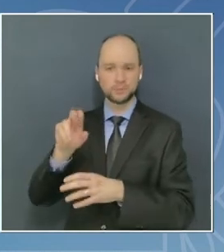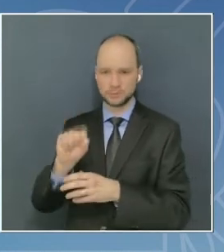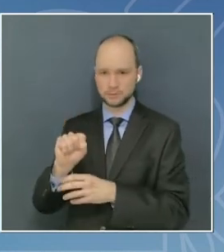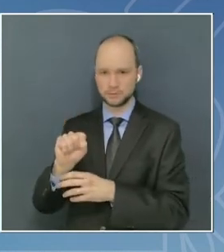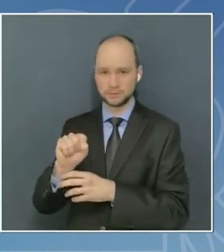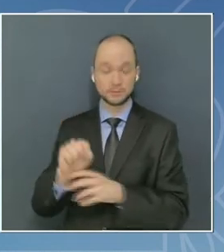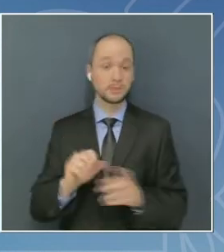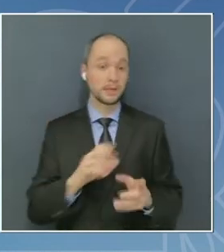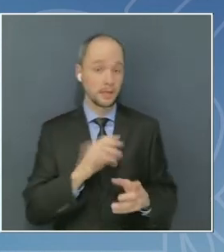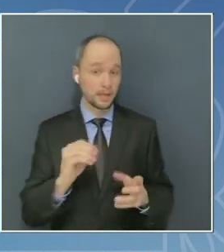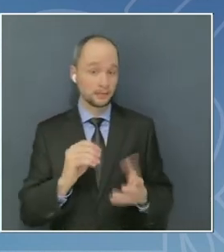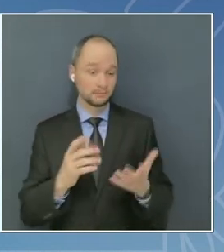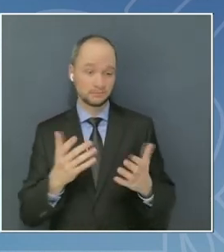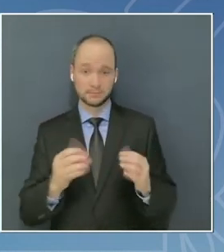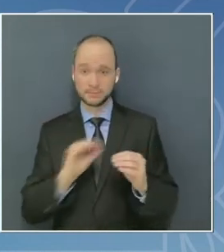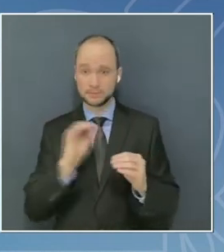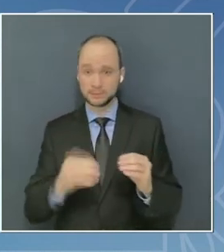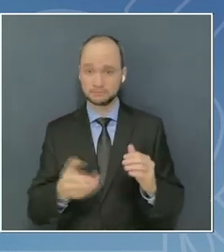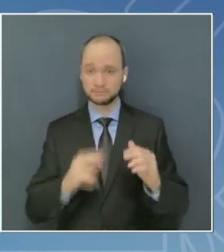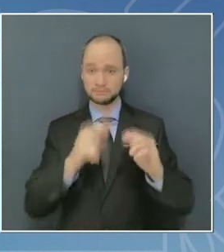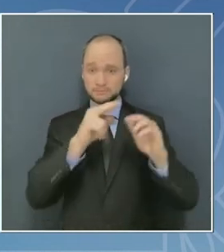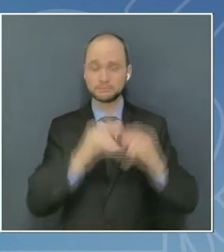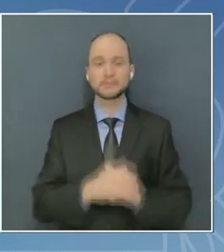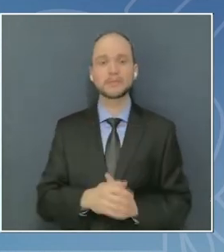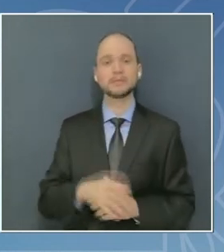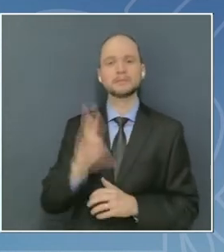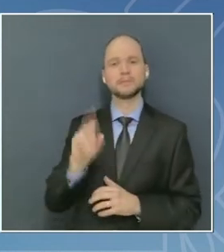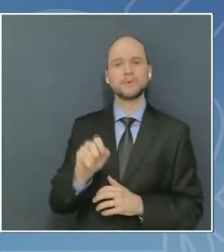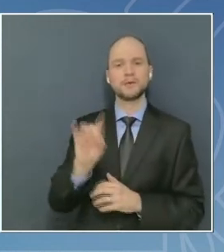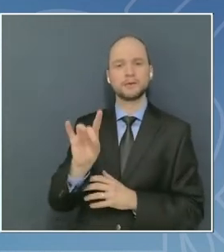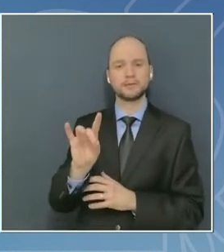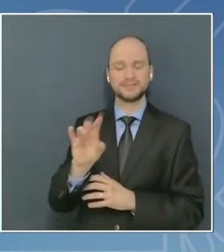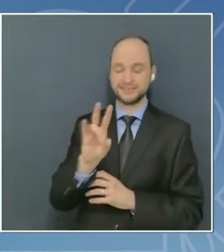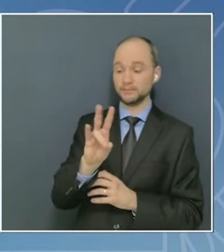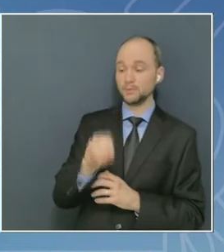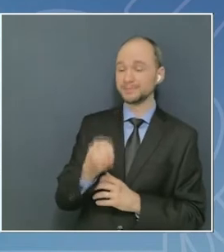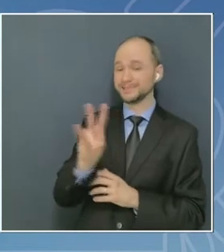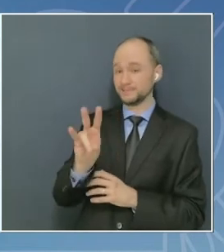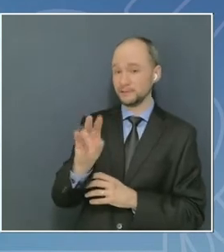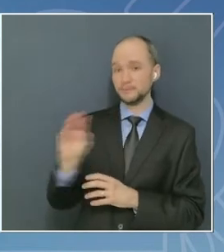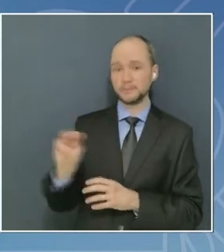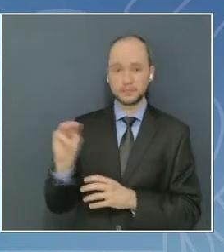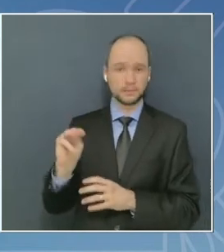group AAPI data, about 7.7 million Americans trace their ancestry back